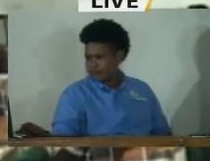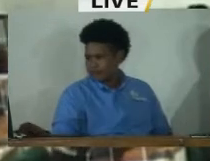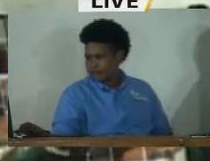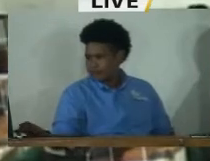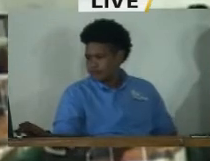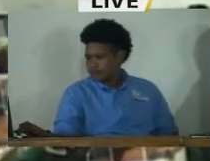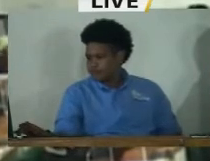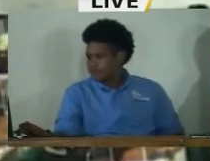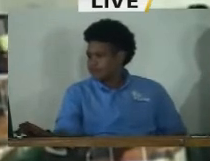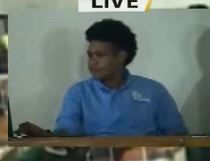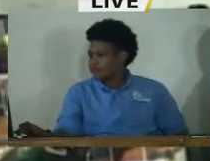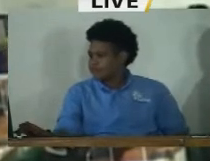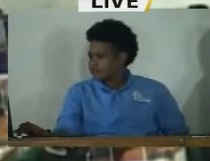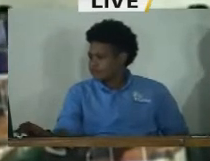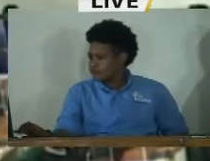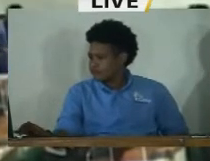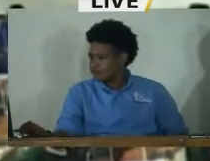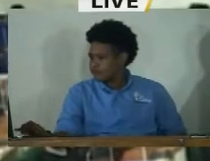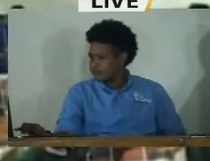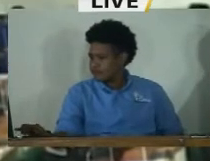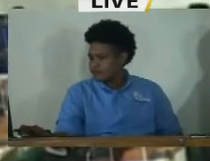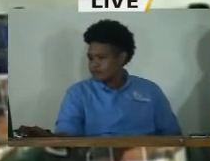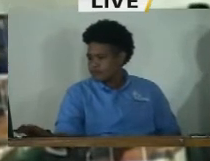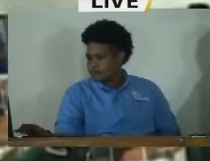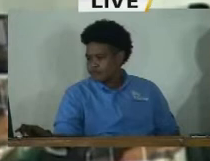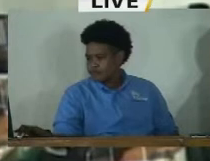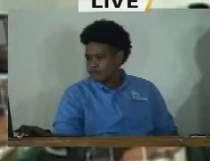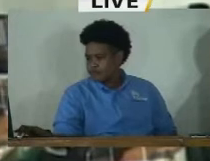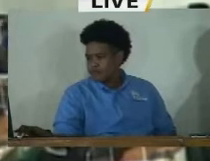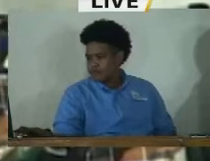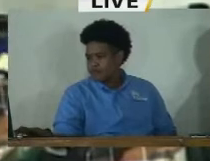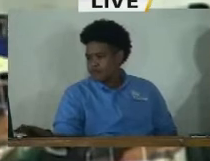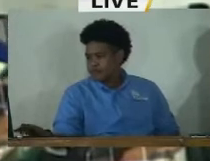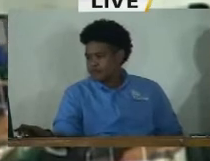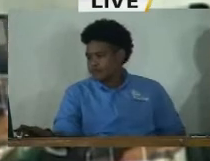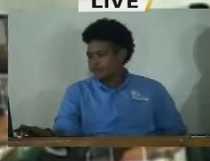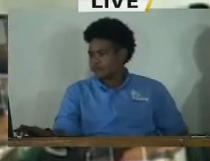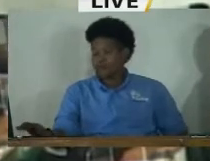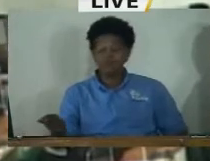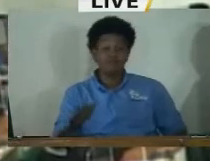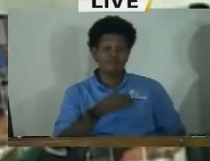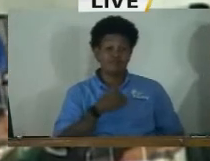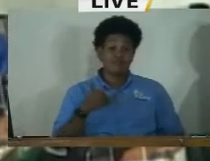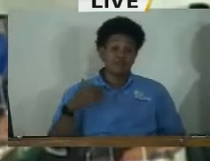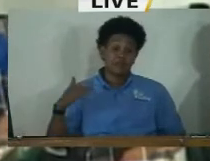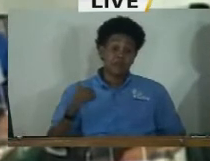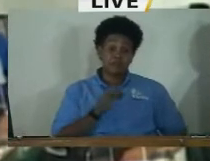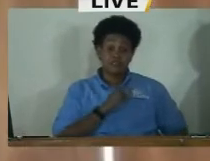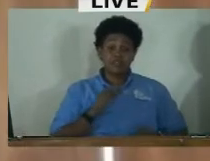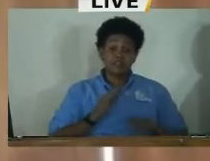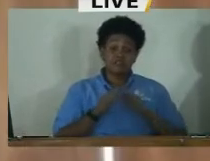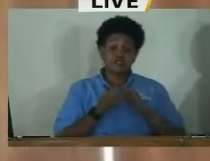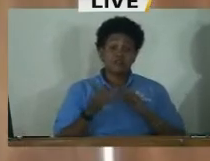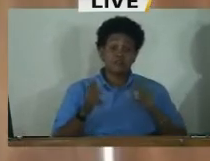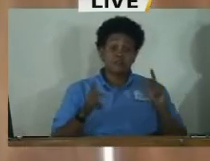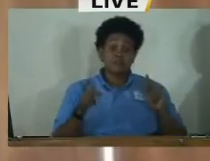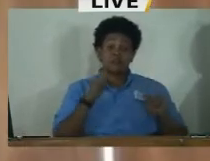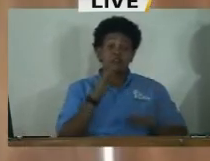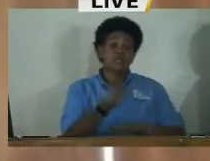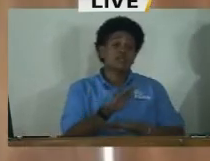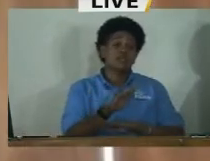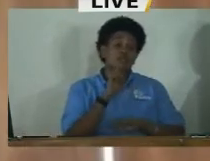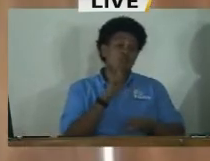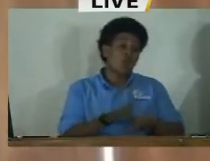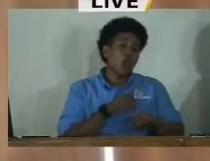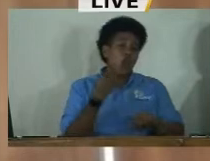Thank you, Madam Speaker. Colleagues, parliamentary staff, Jamaicans, the evening has been long, and I really want to thank you for